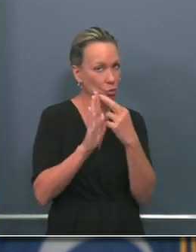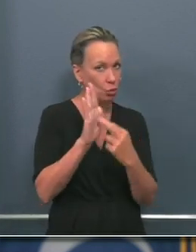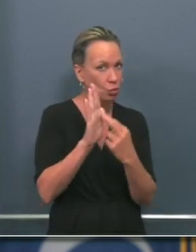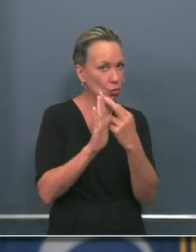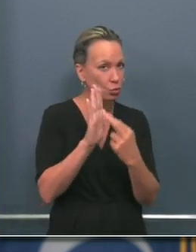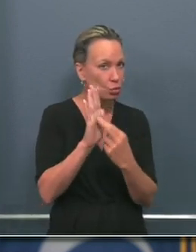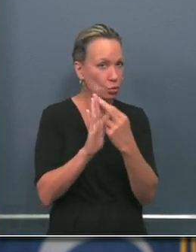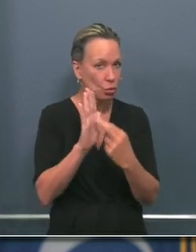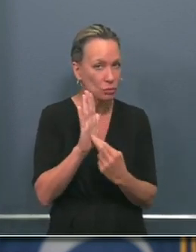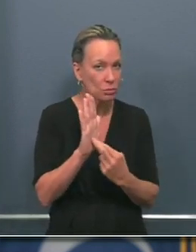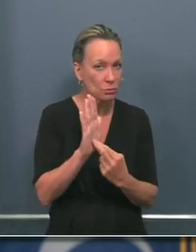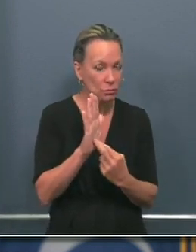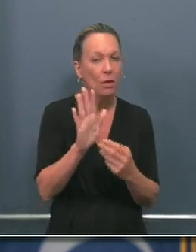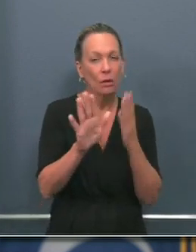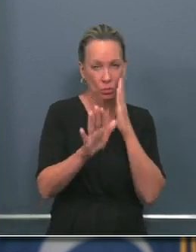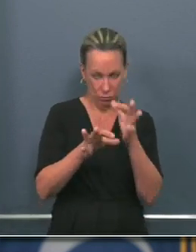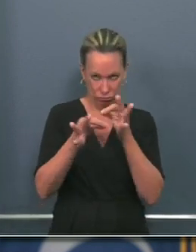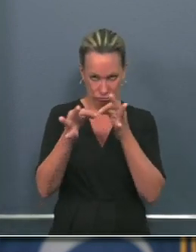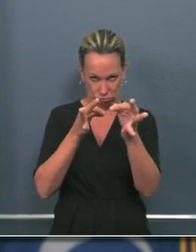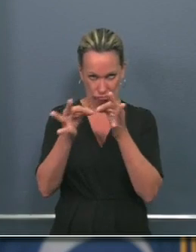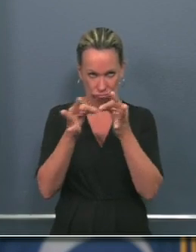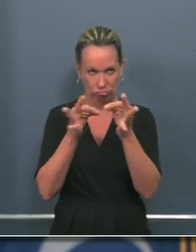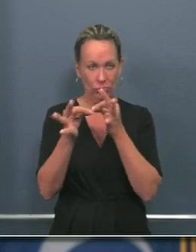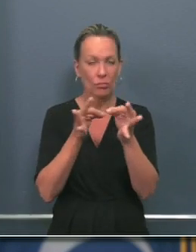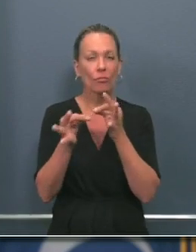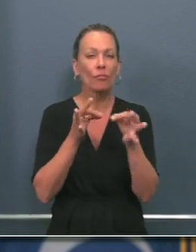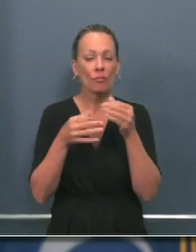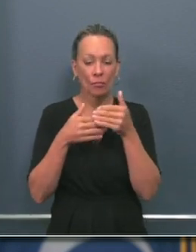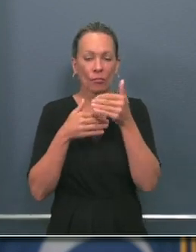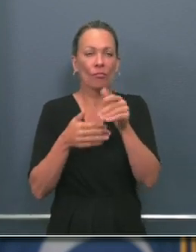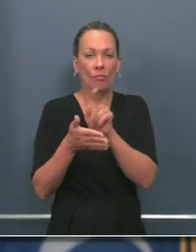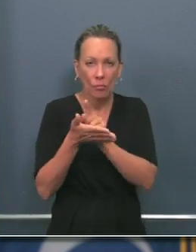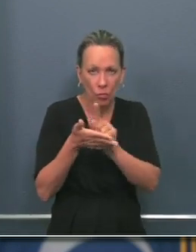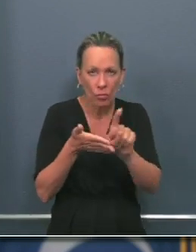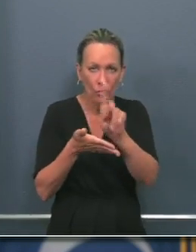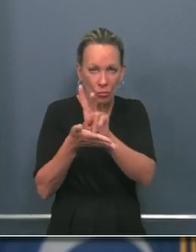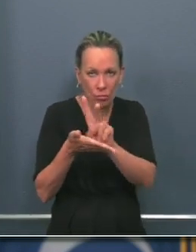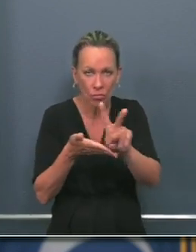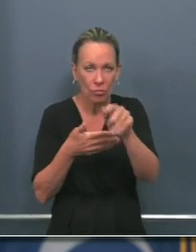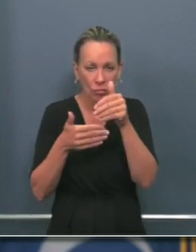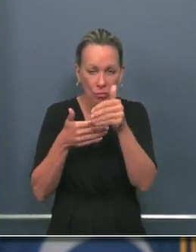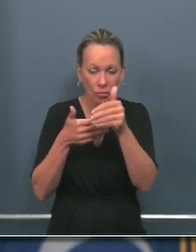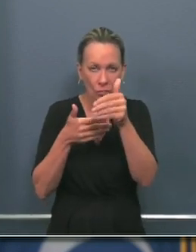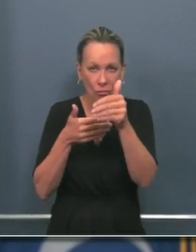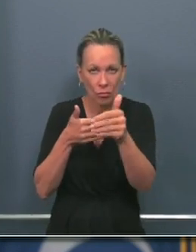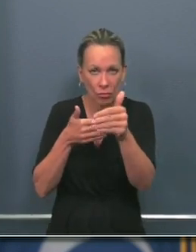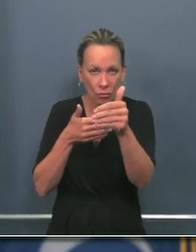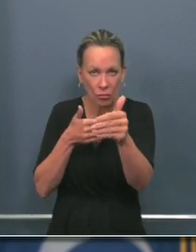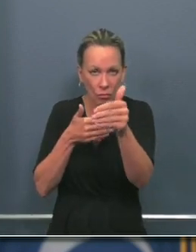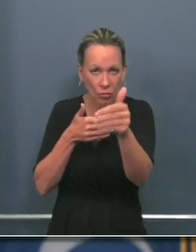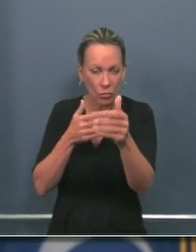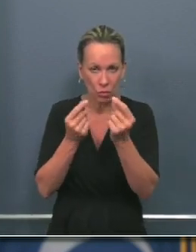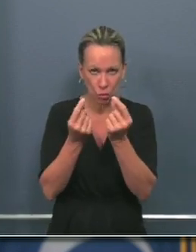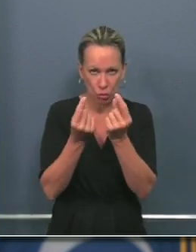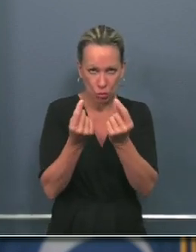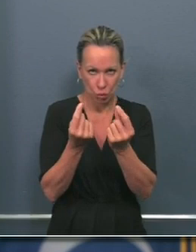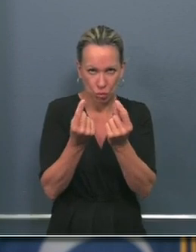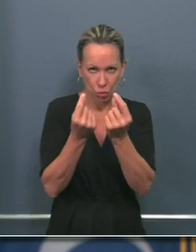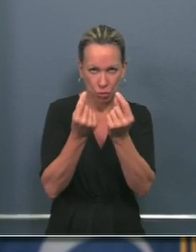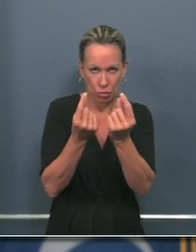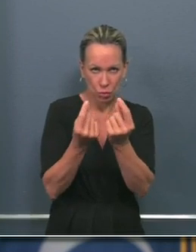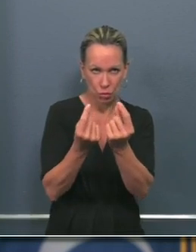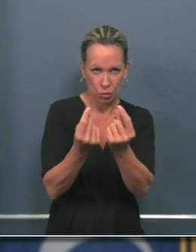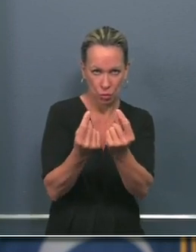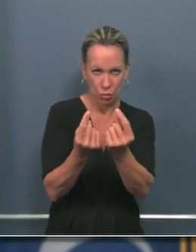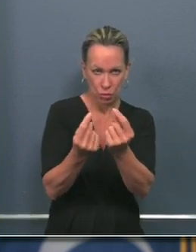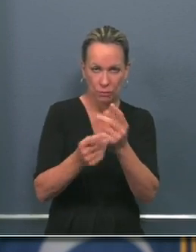of the next few days and over the next few weeks. We made this point earlier. This is a dynamic process,